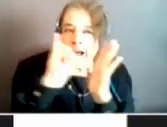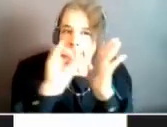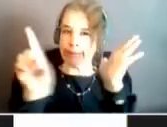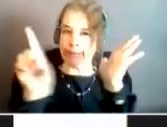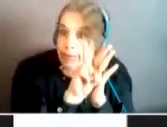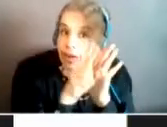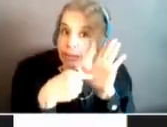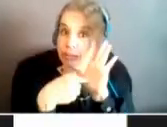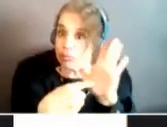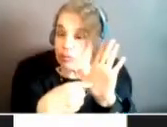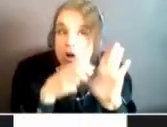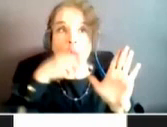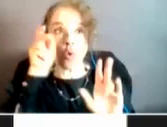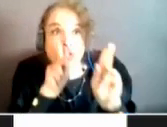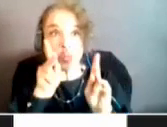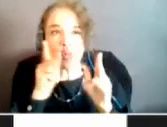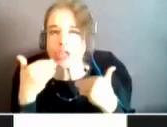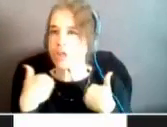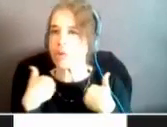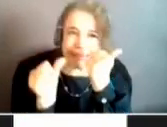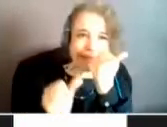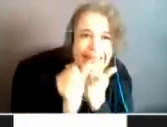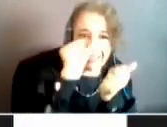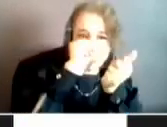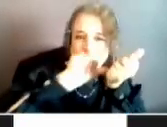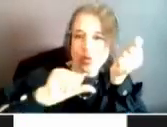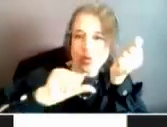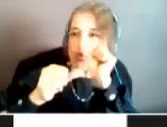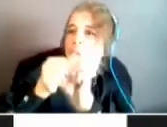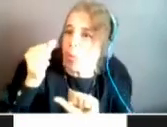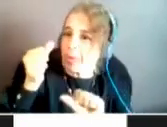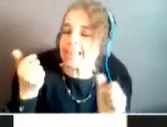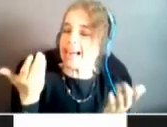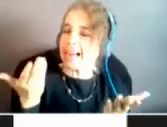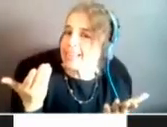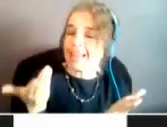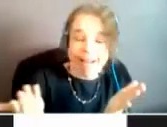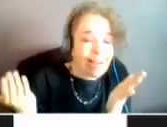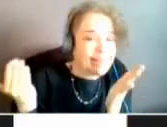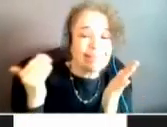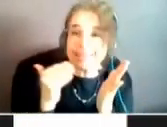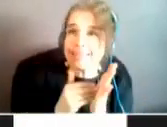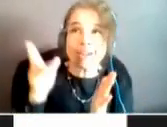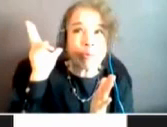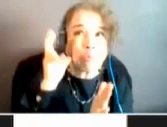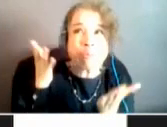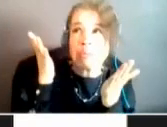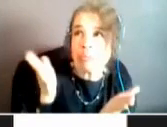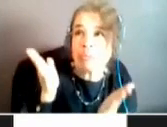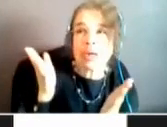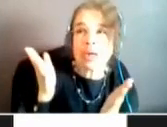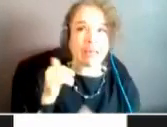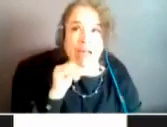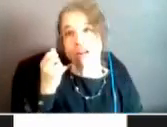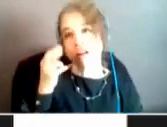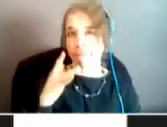identify older people who might be at risk for suicide. And, you know, and again, if we hear them talking about I'm a burden or